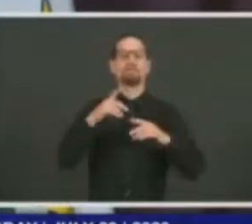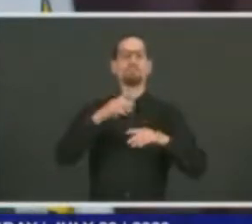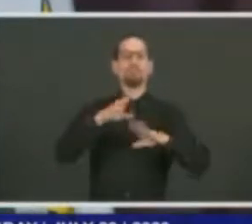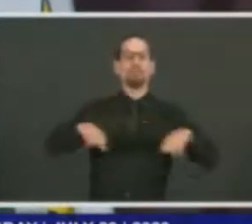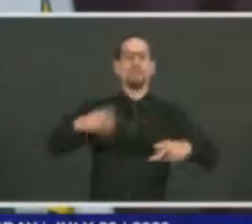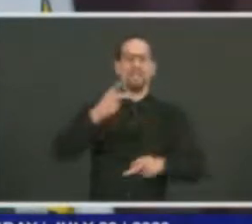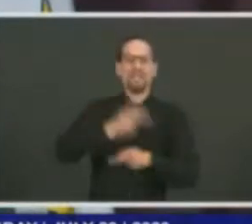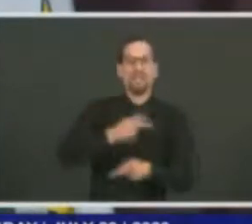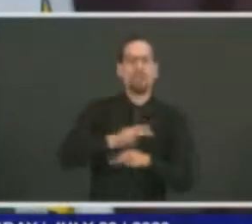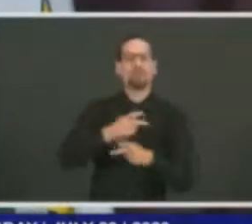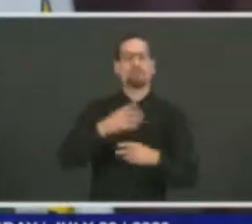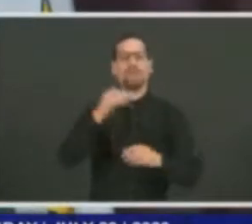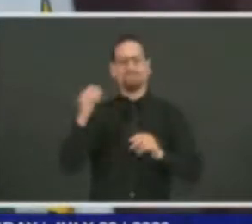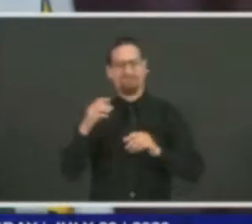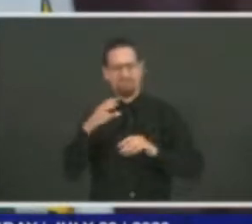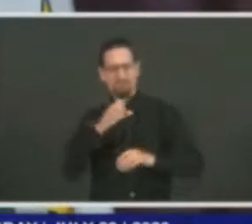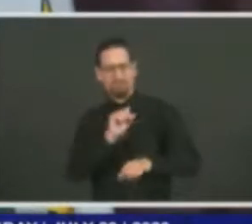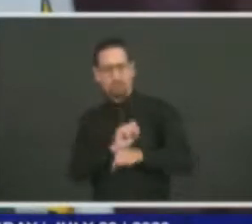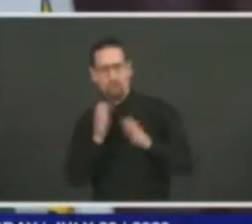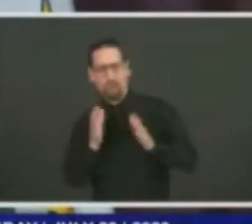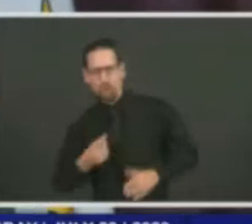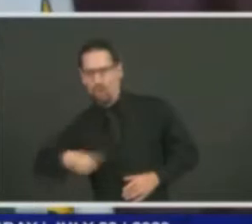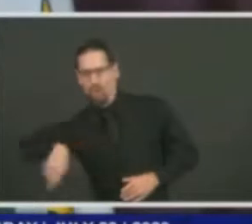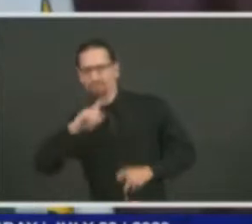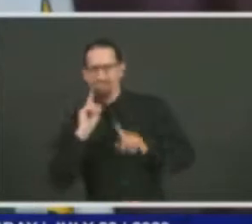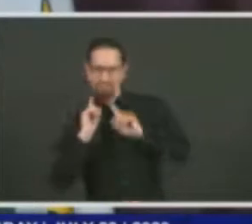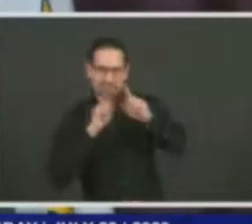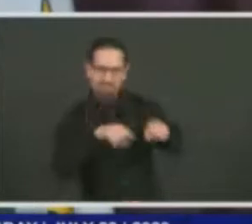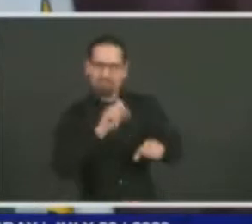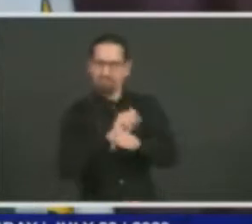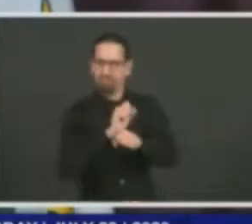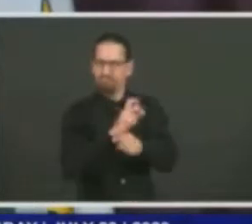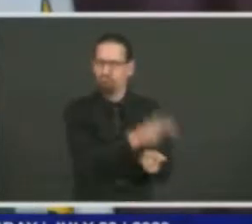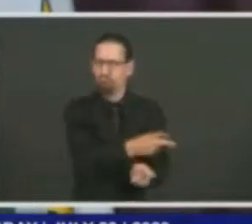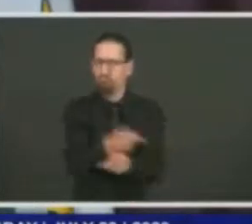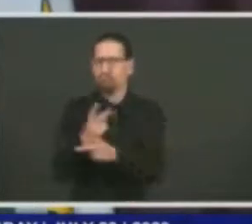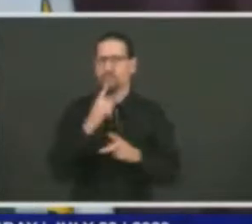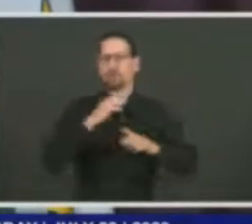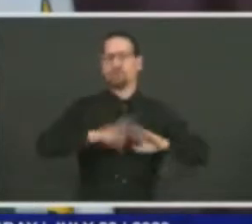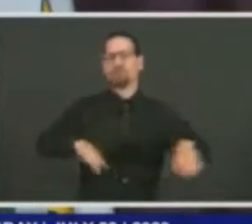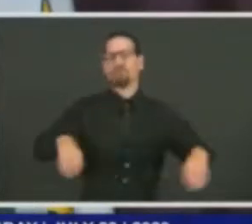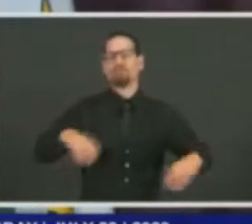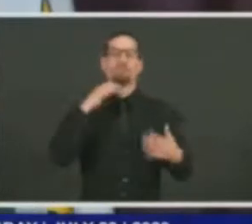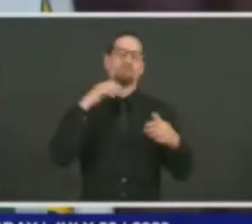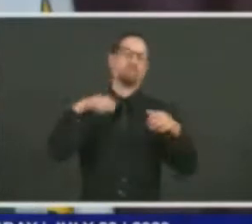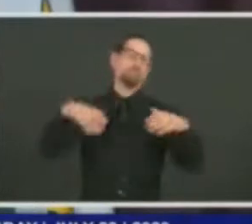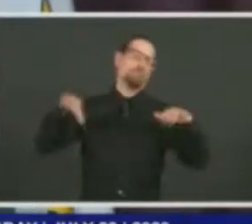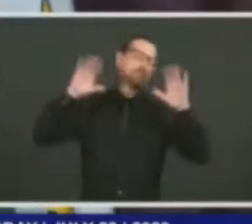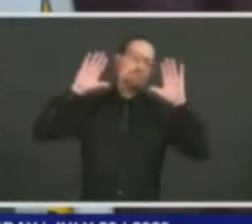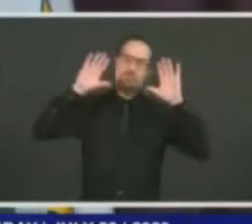work, obviously. They've gone to work every day for months. They're amazing, they're creative, they're strong. Thank you.